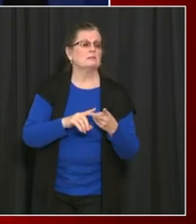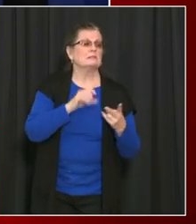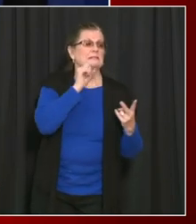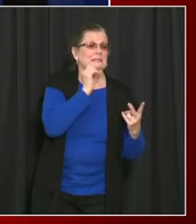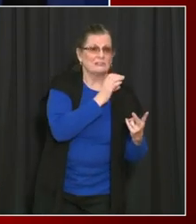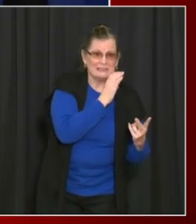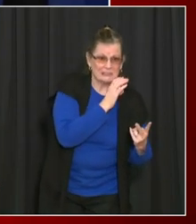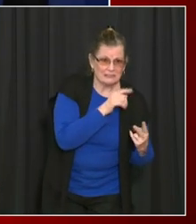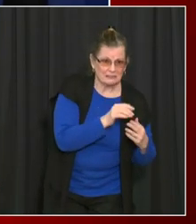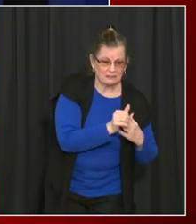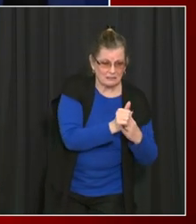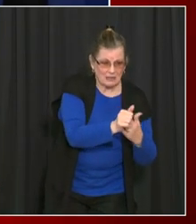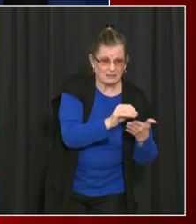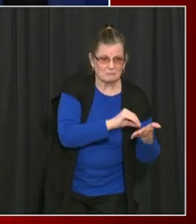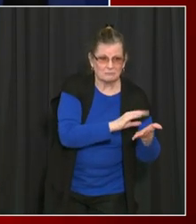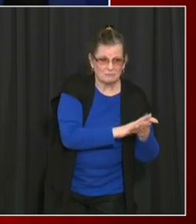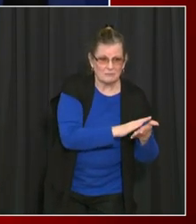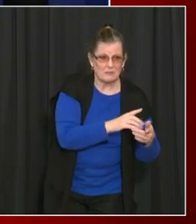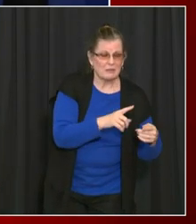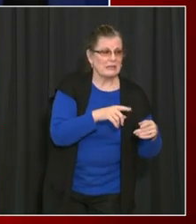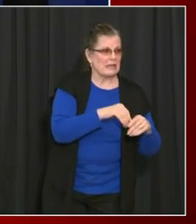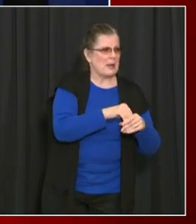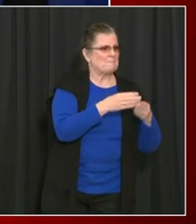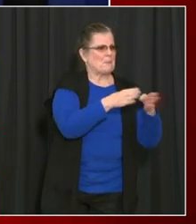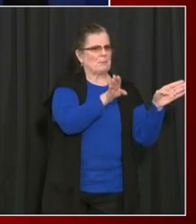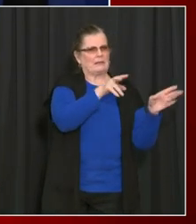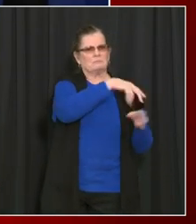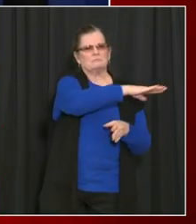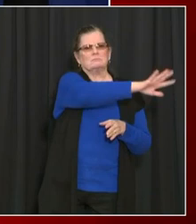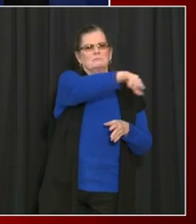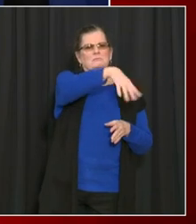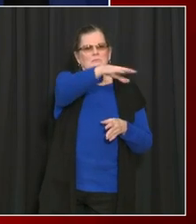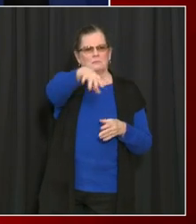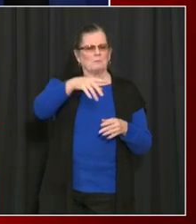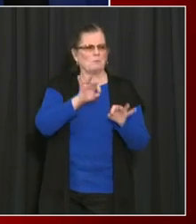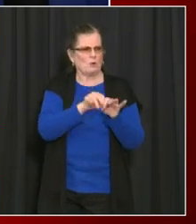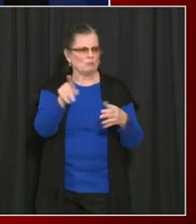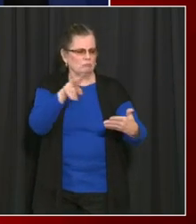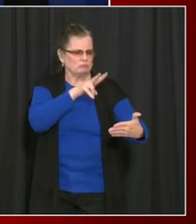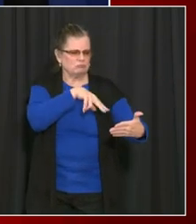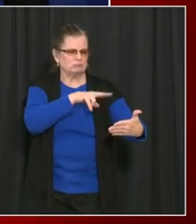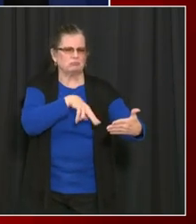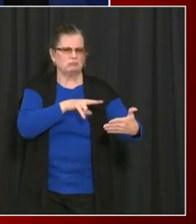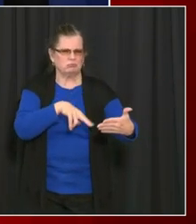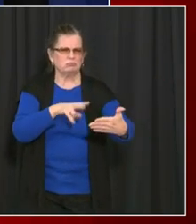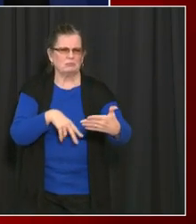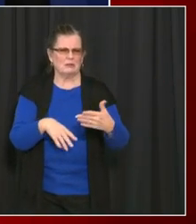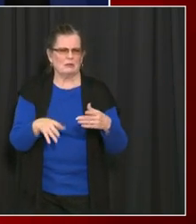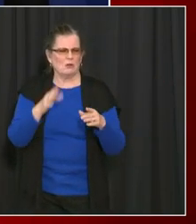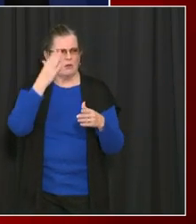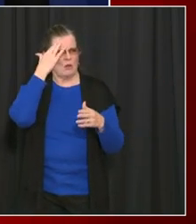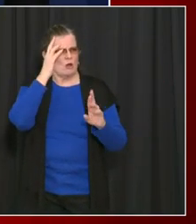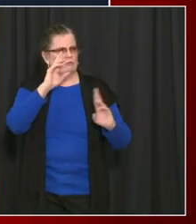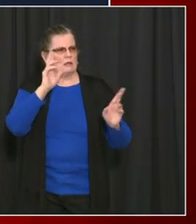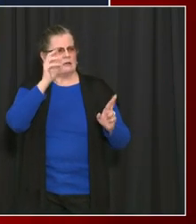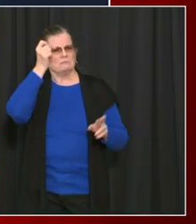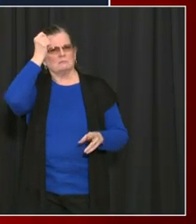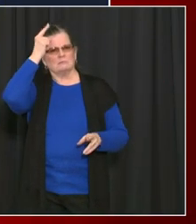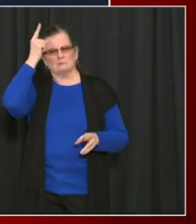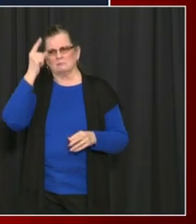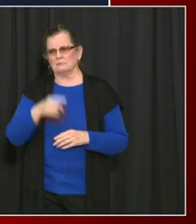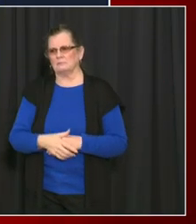documents for the general public. We advise you all to review those and would ask that people govern themselves accordingly.